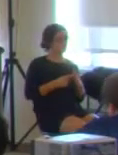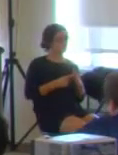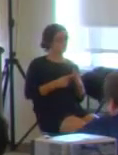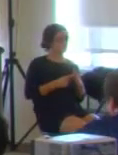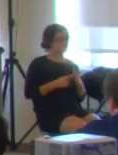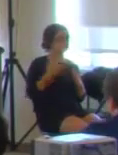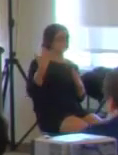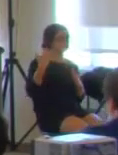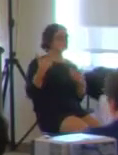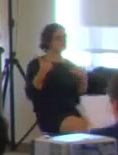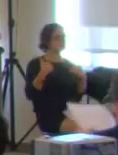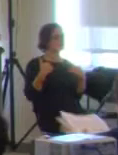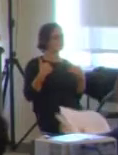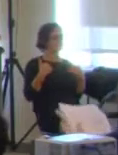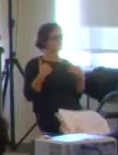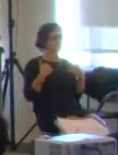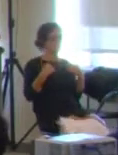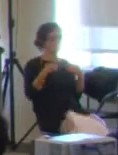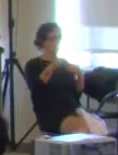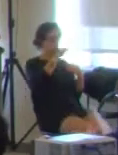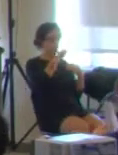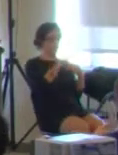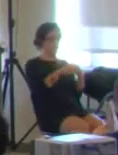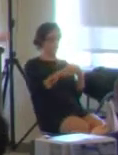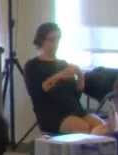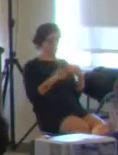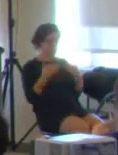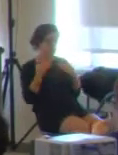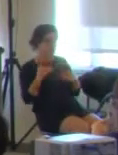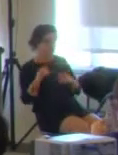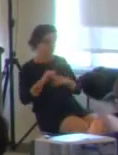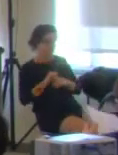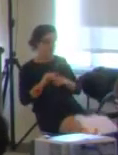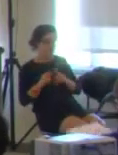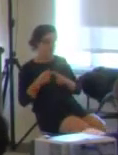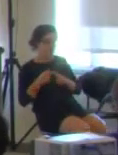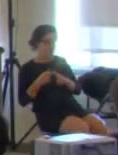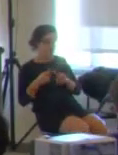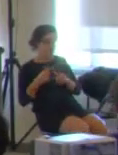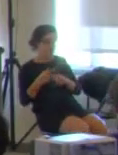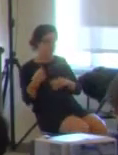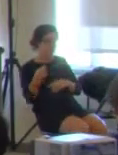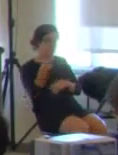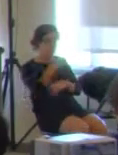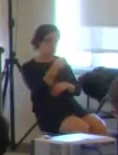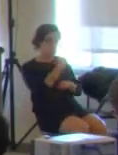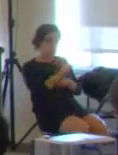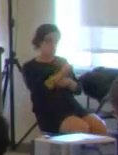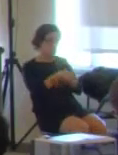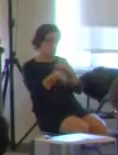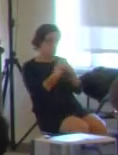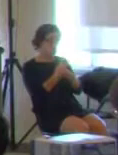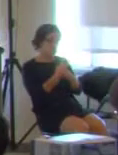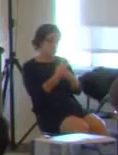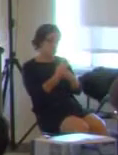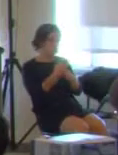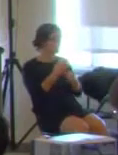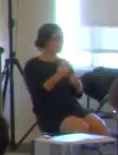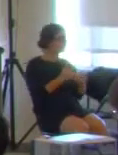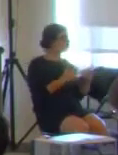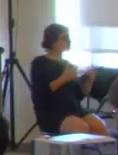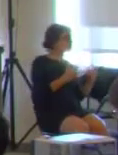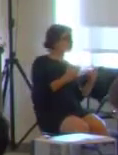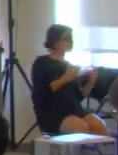a question of whether you train someone first and then you put them into the workplace and see how they do. Well, it turned